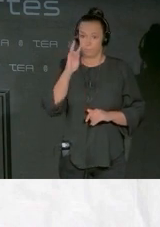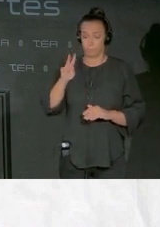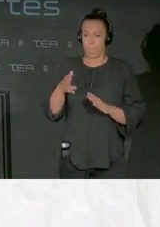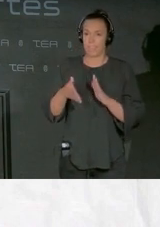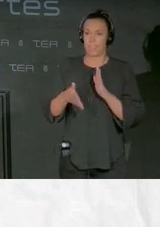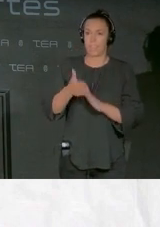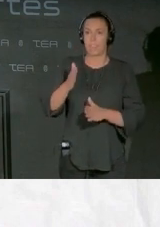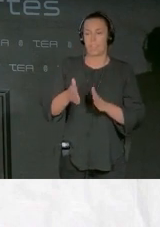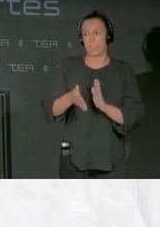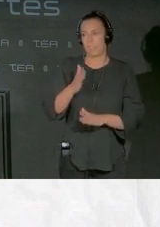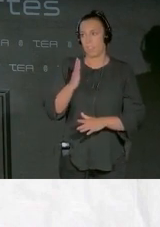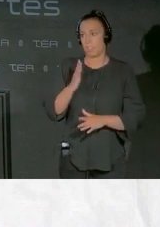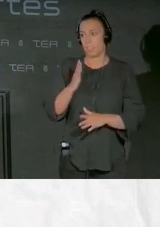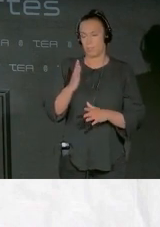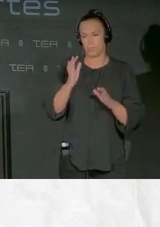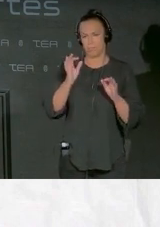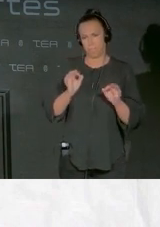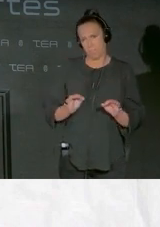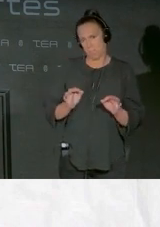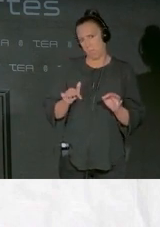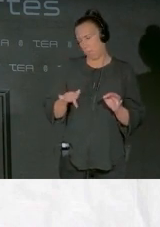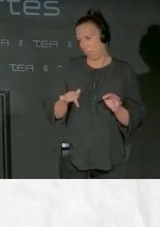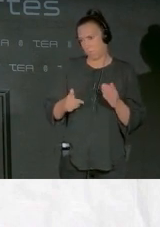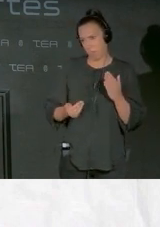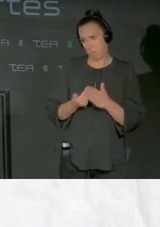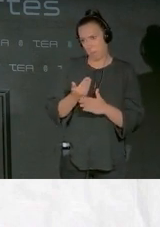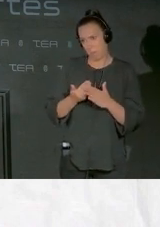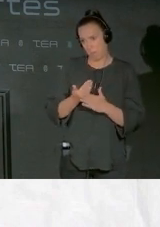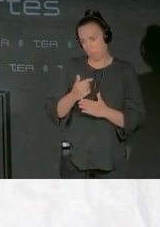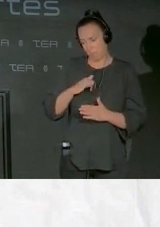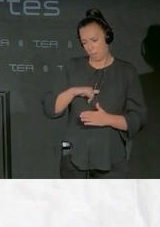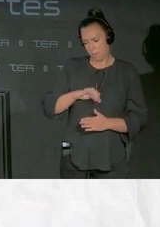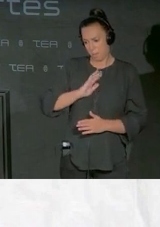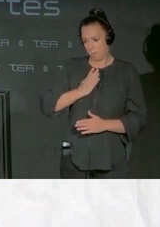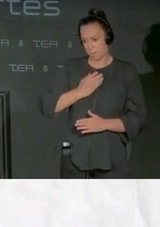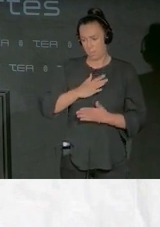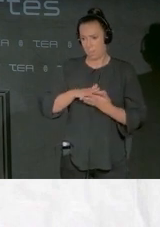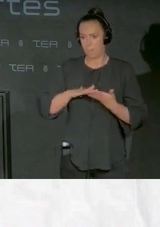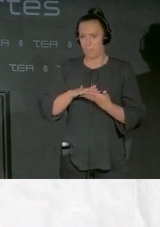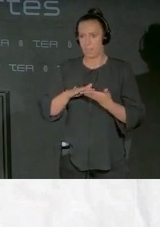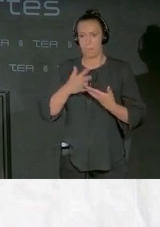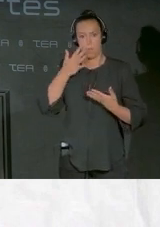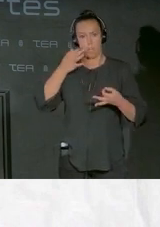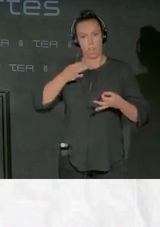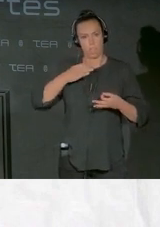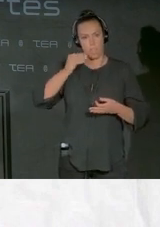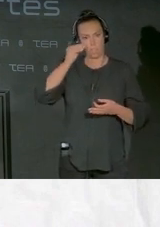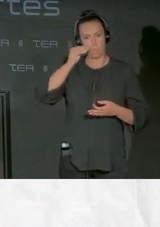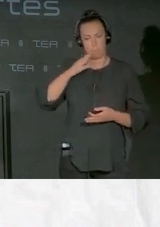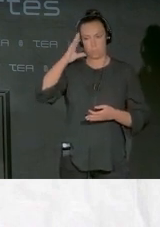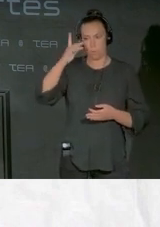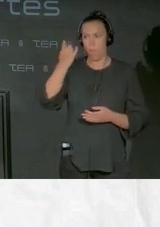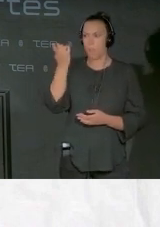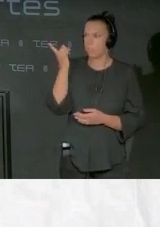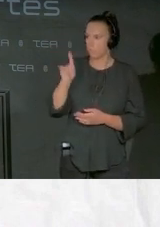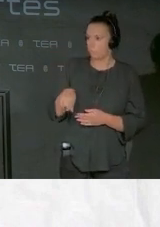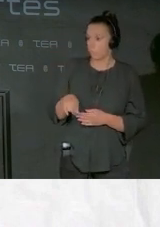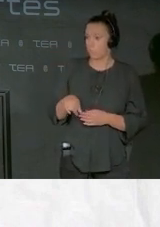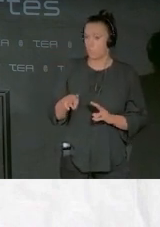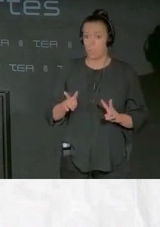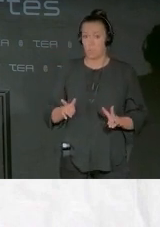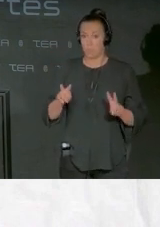and virtual reality, which is a new emerging dimension for video games, where video games